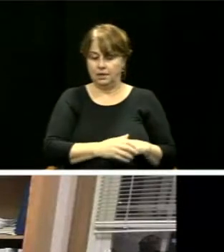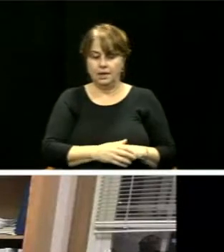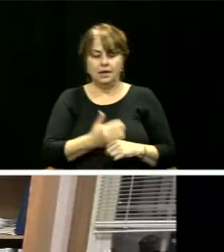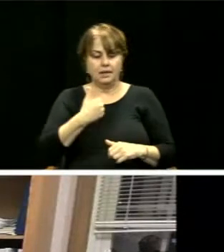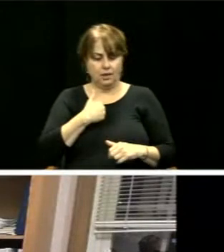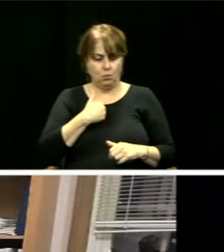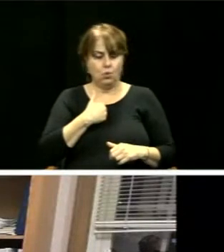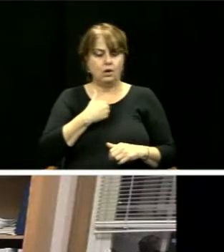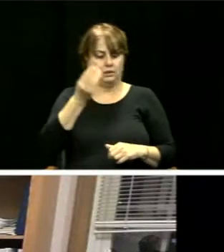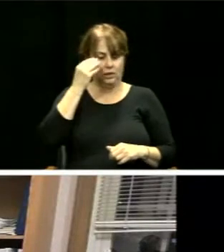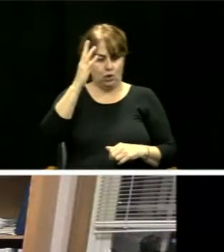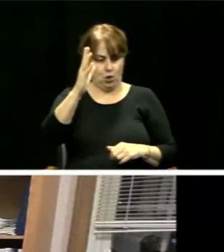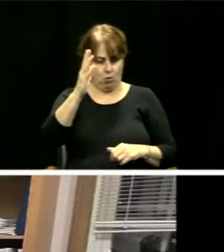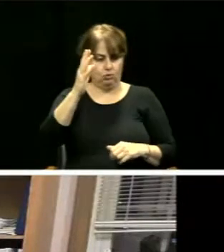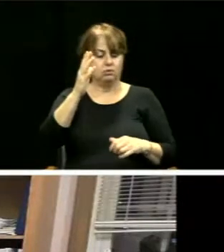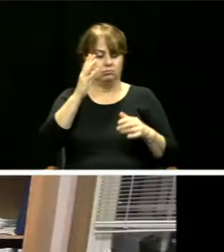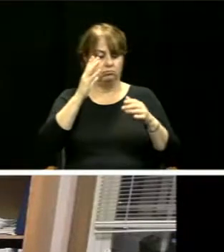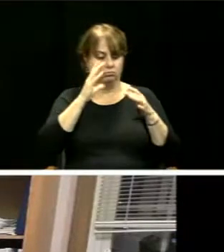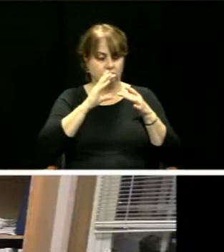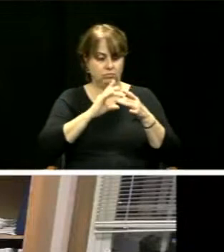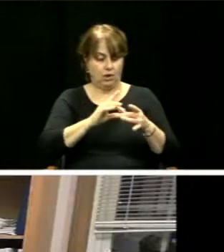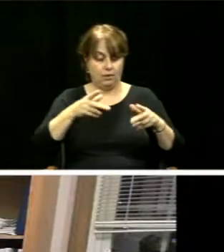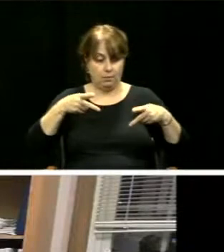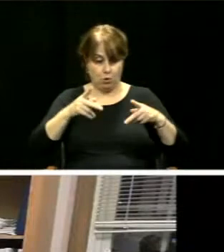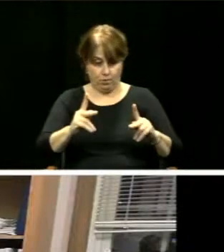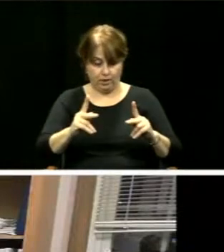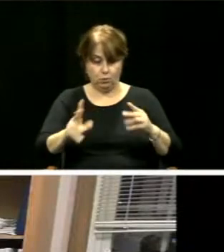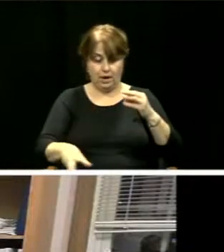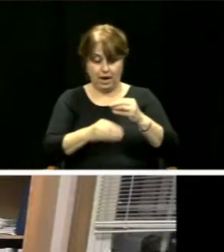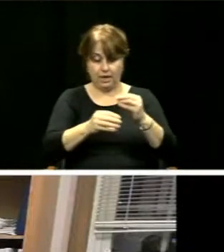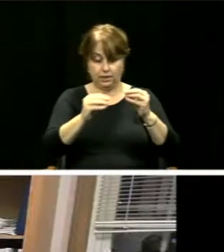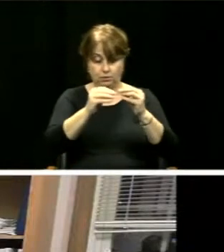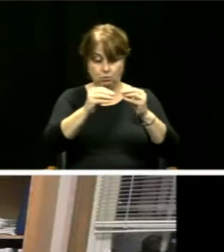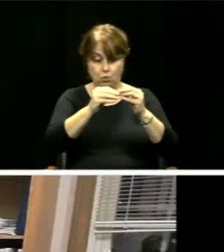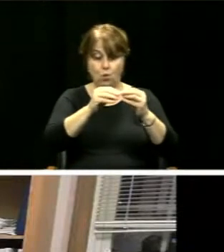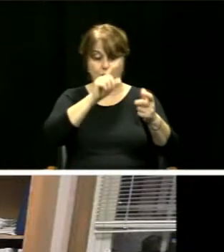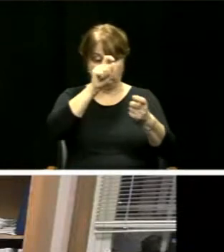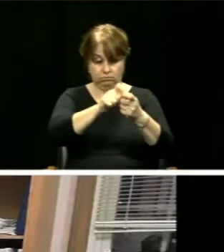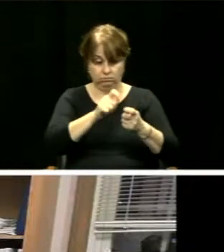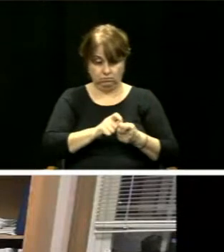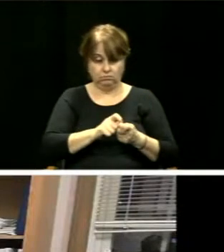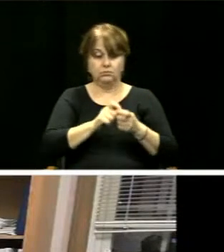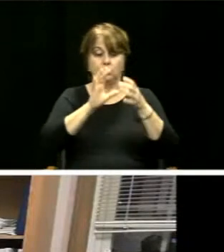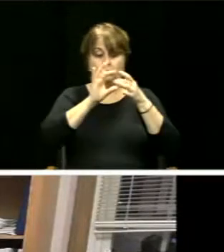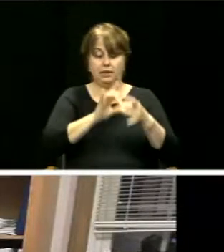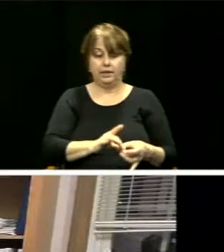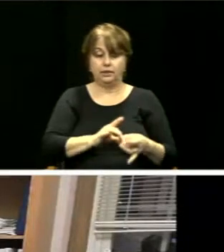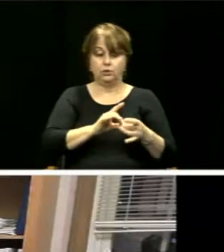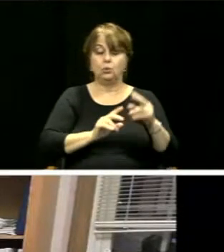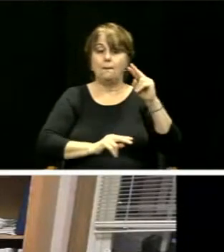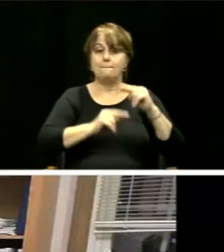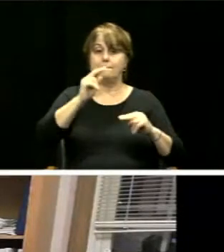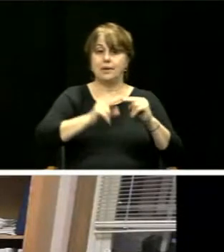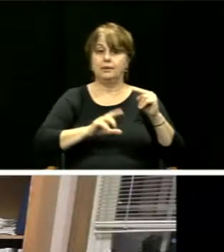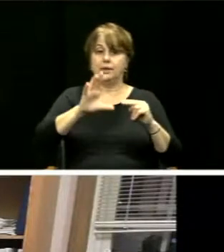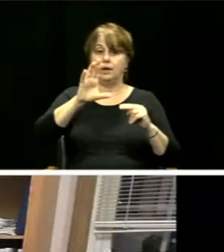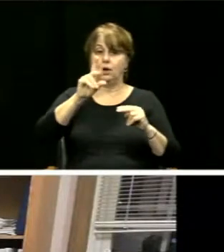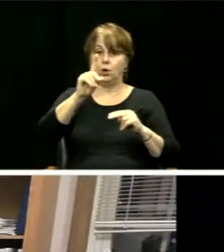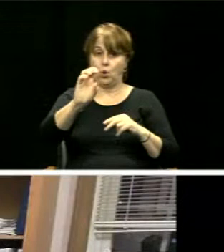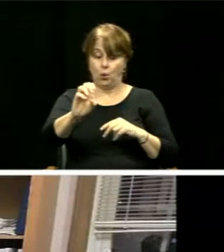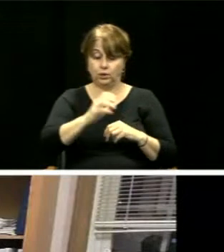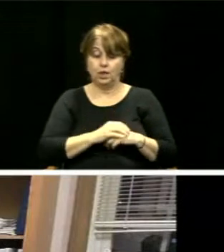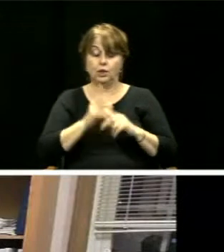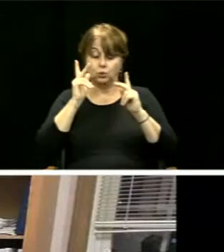permit, which we put more detail in it, pointing to a building code issue, which is the person or company